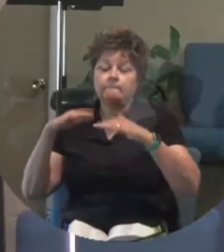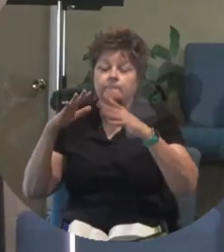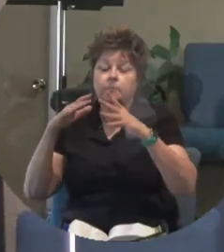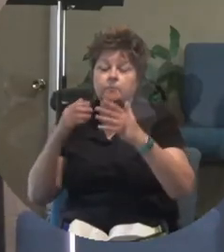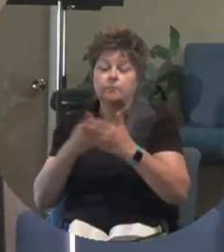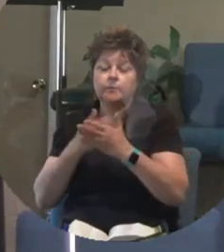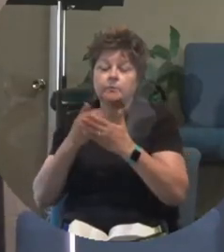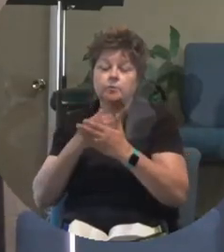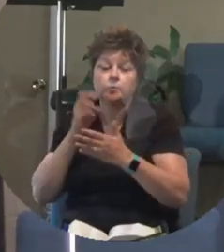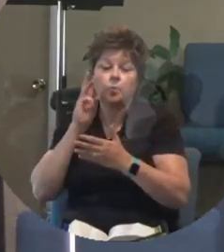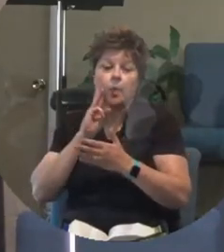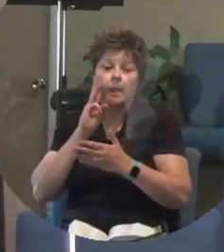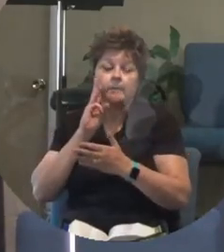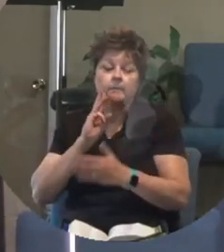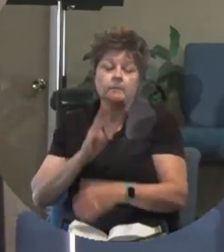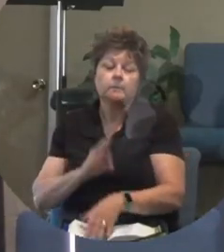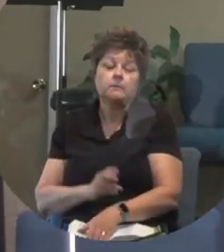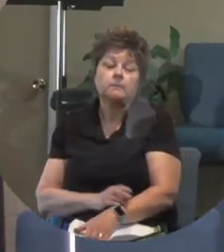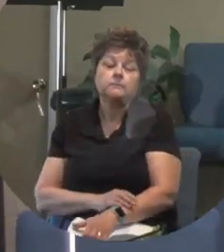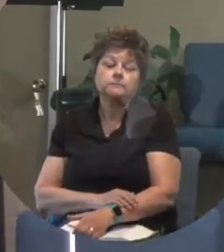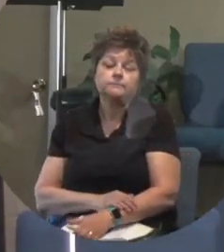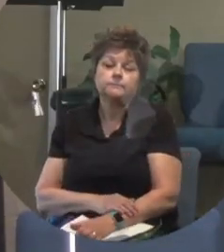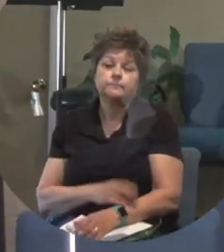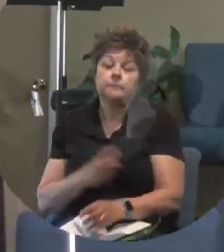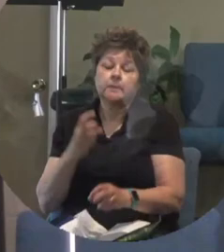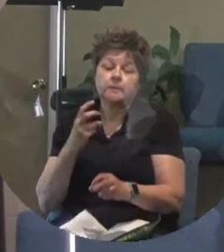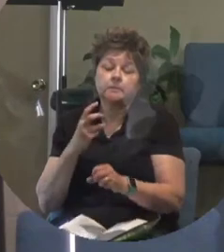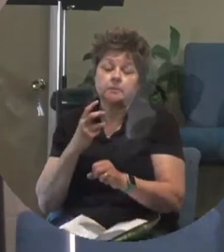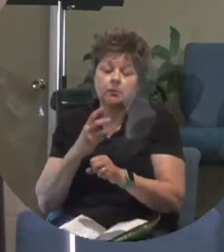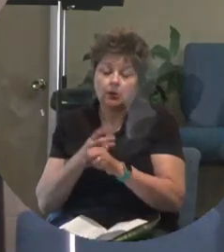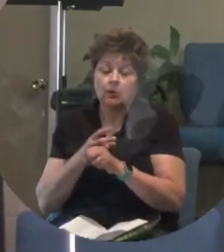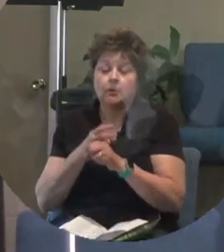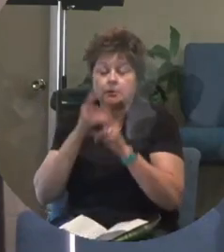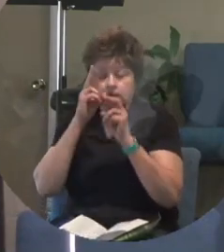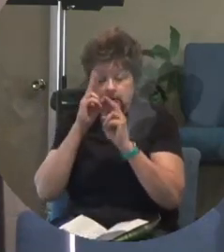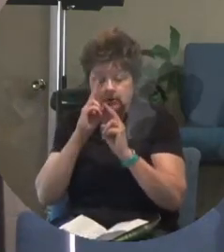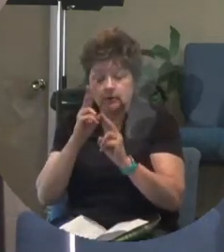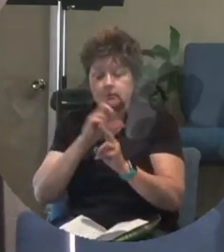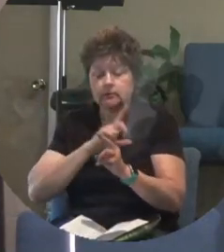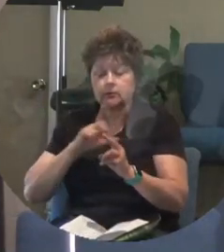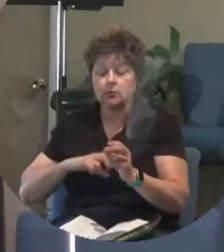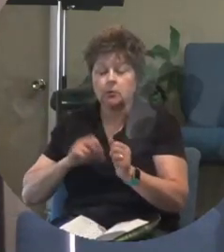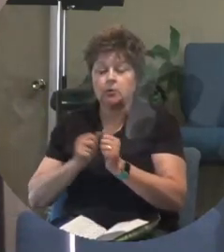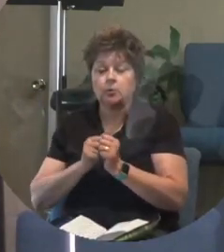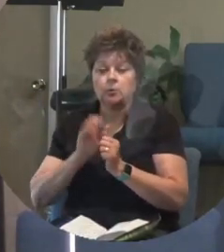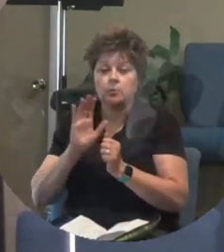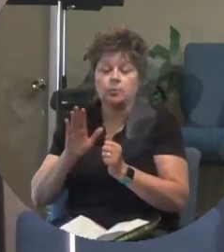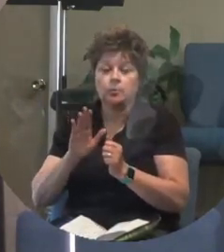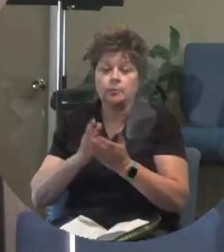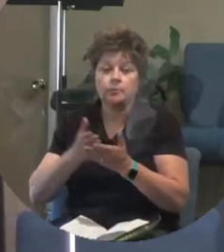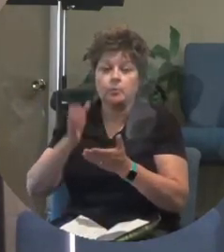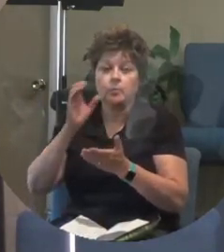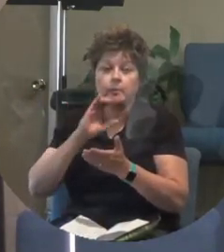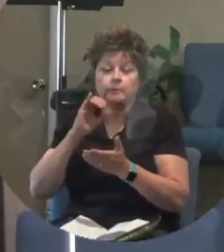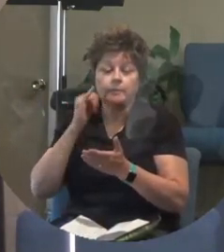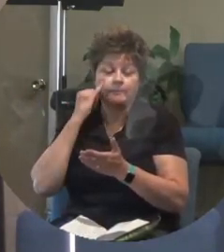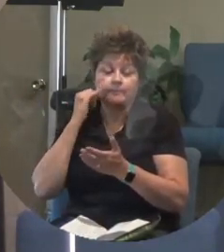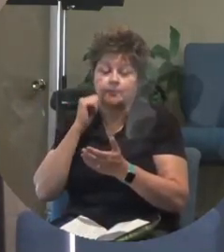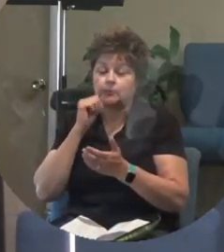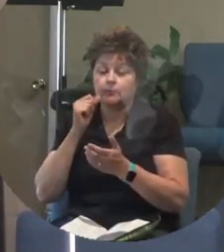It's really tough to honor the Lord with your wealth if you don't honor the Lord with your